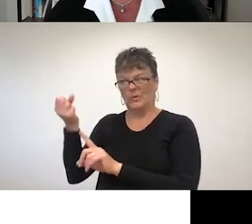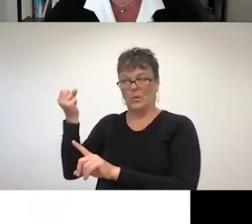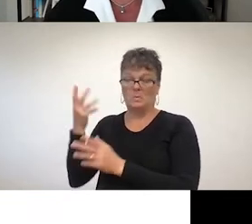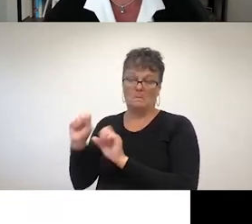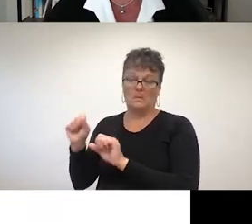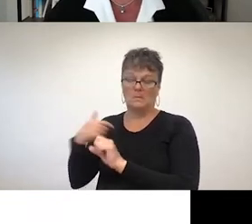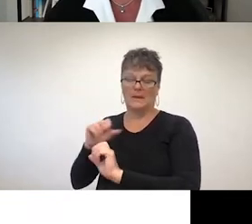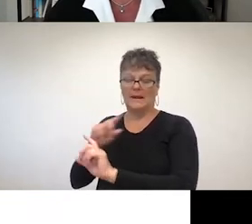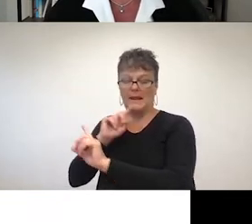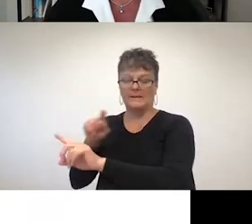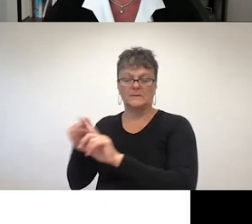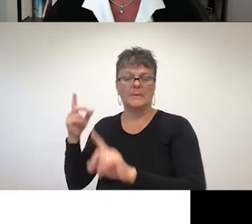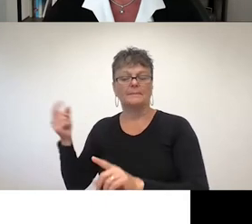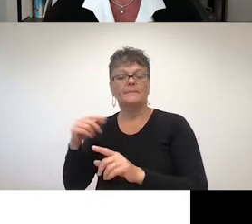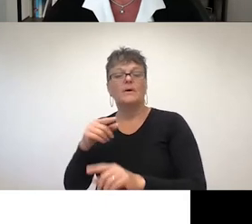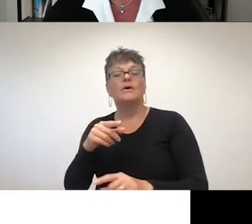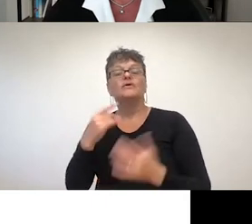what has been most interesting?